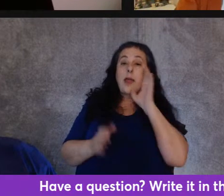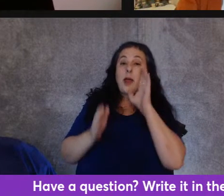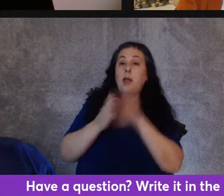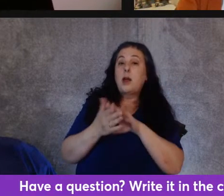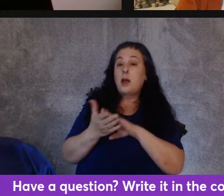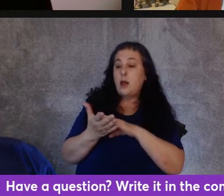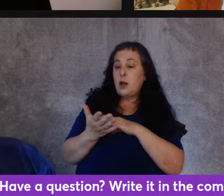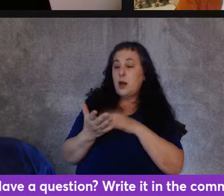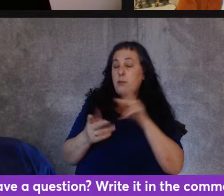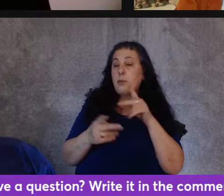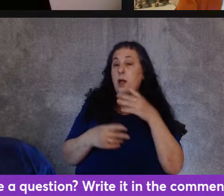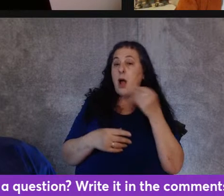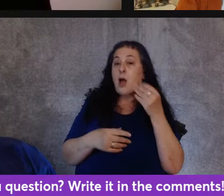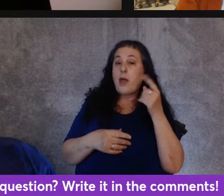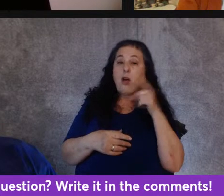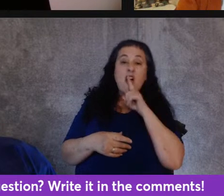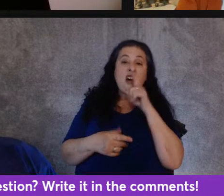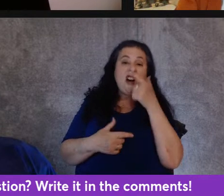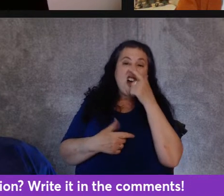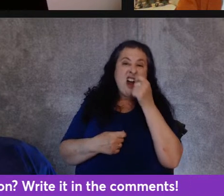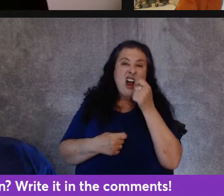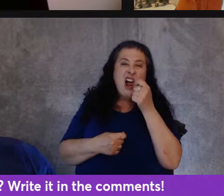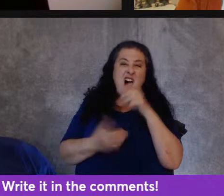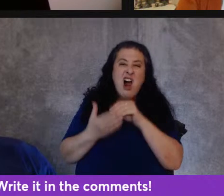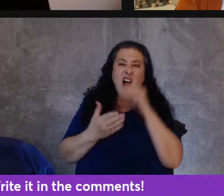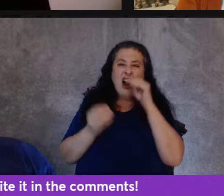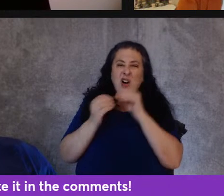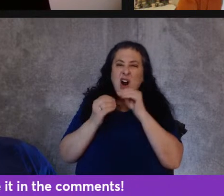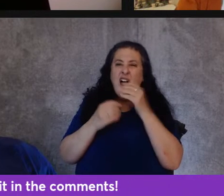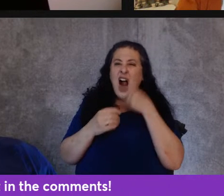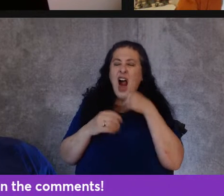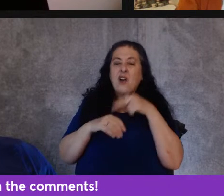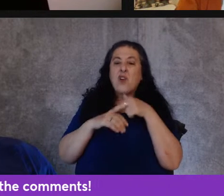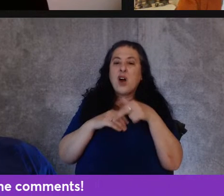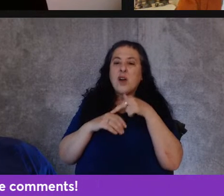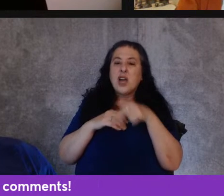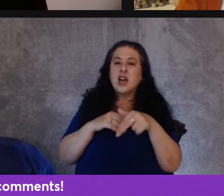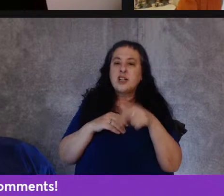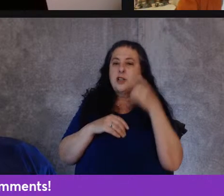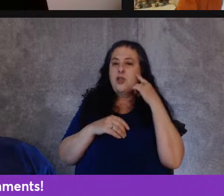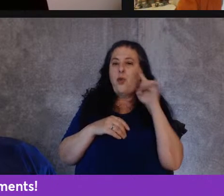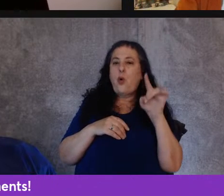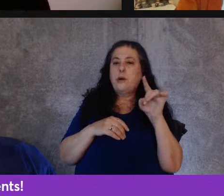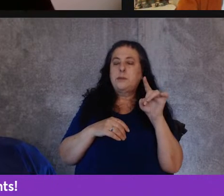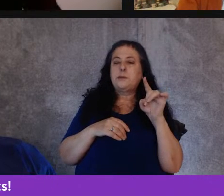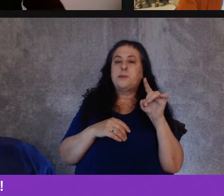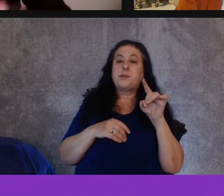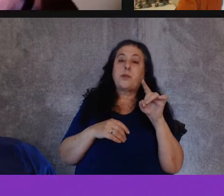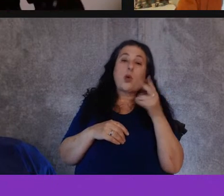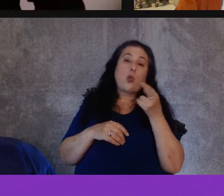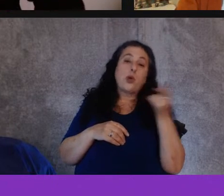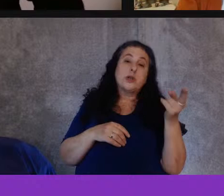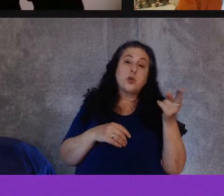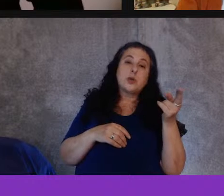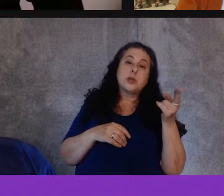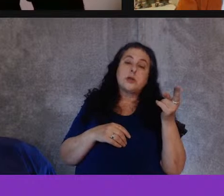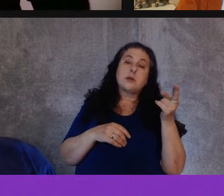if folks out there are interested in learning more, do you have any recommendations for